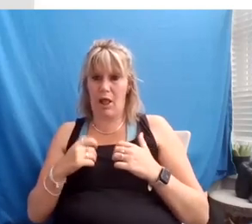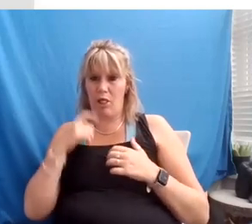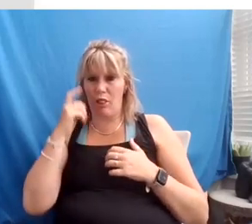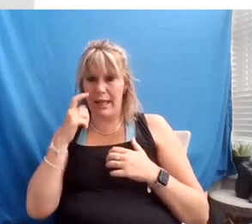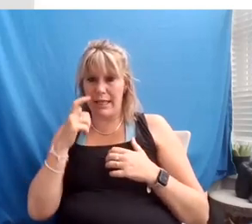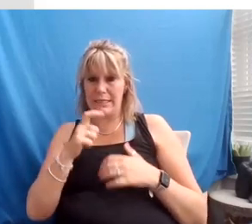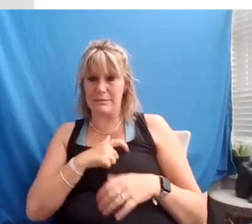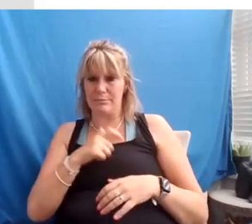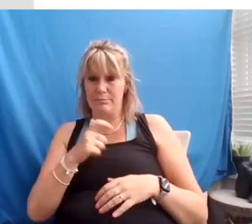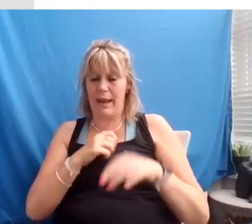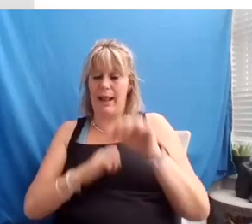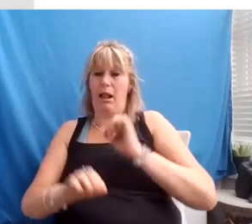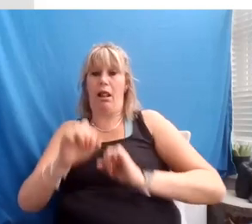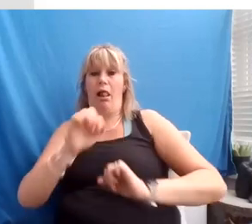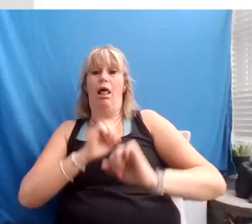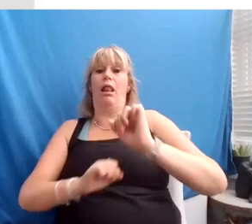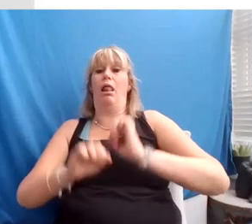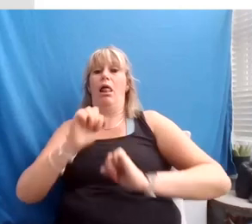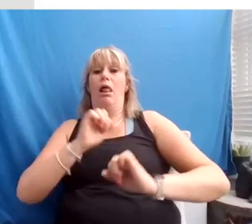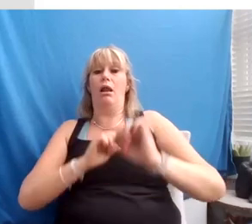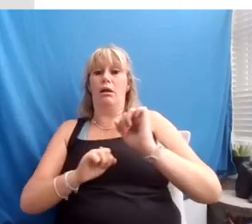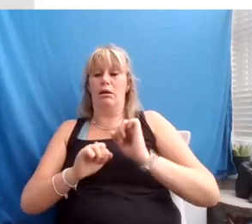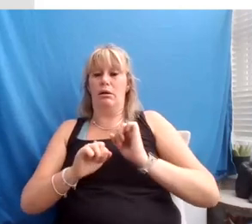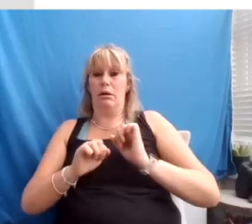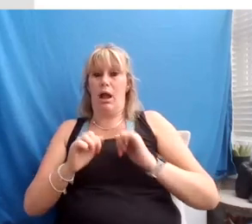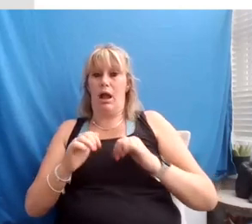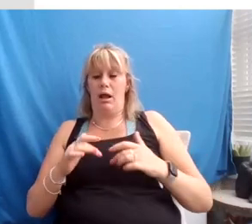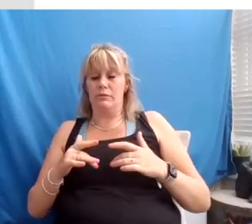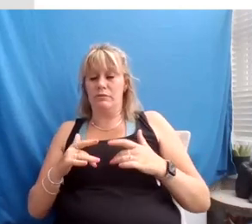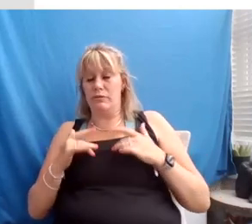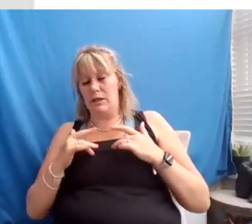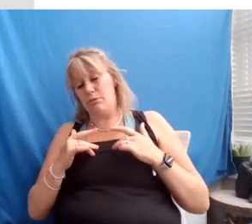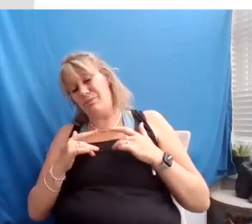And I think it's a bit sort of